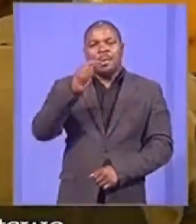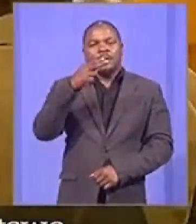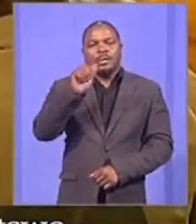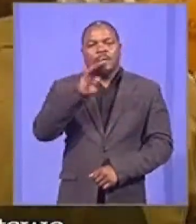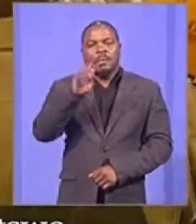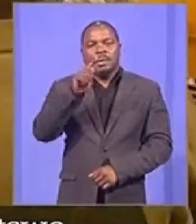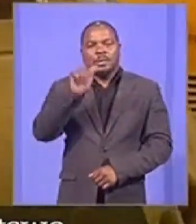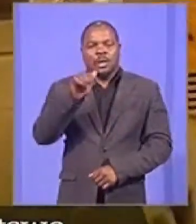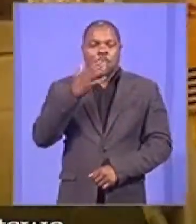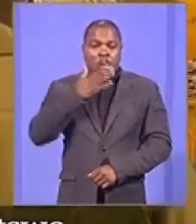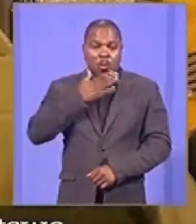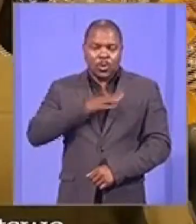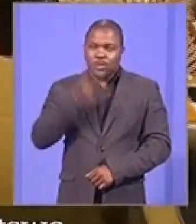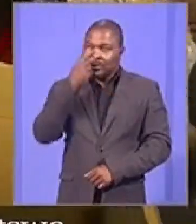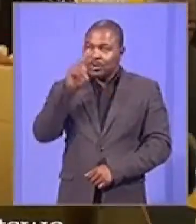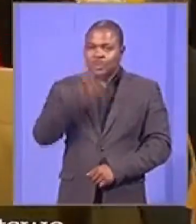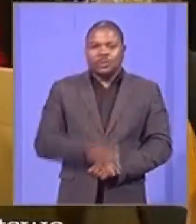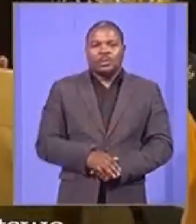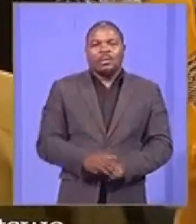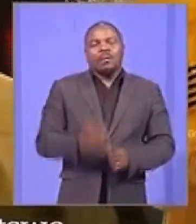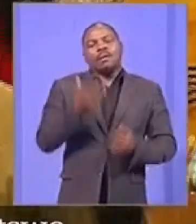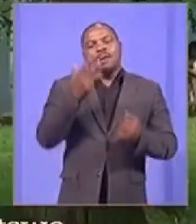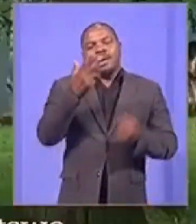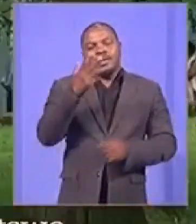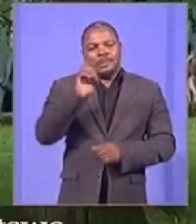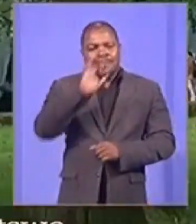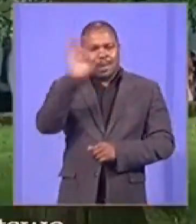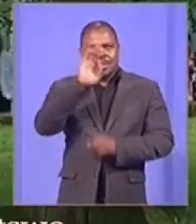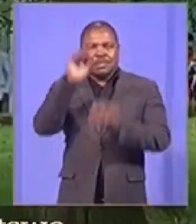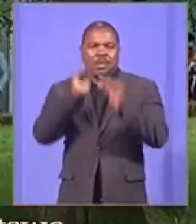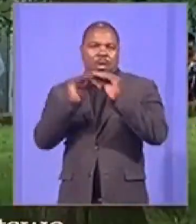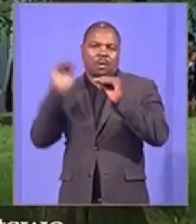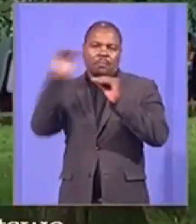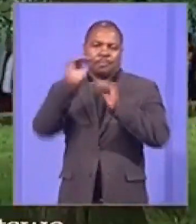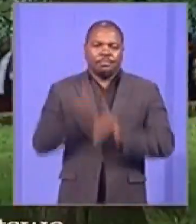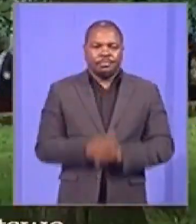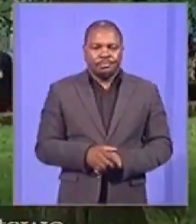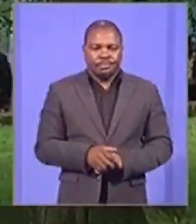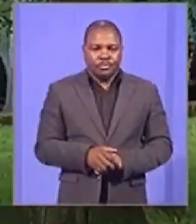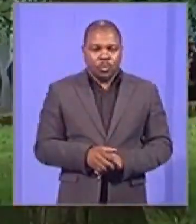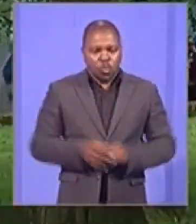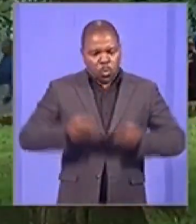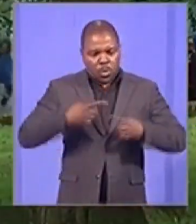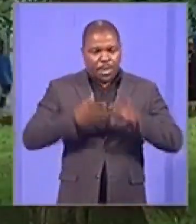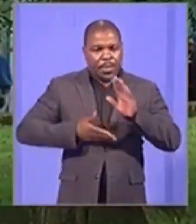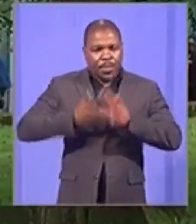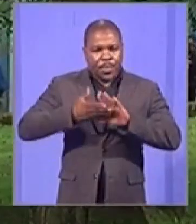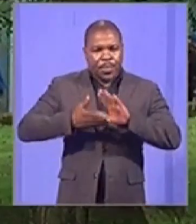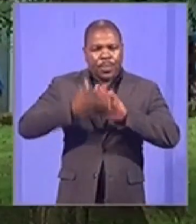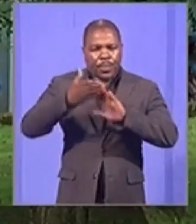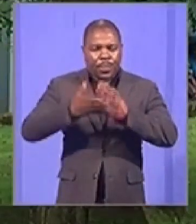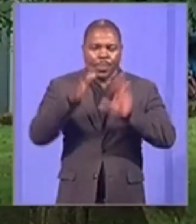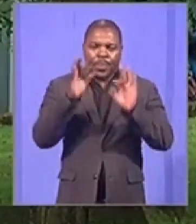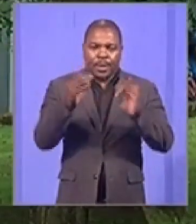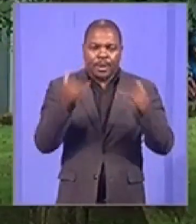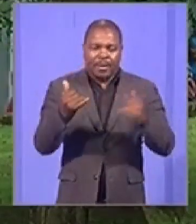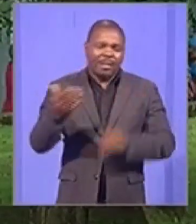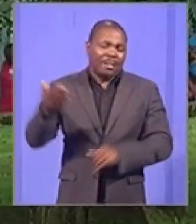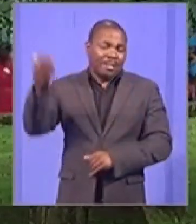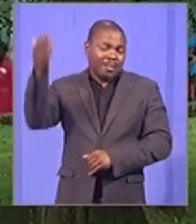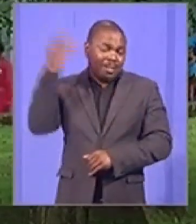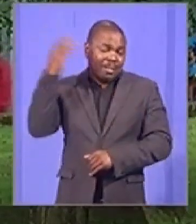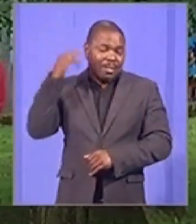ba fetile diperesente di feta 80. Leeto le la le re fihlisitse mo re nyaka go ya gona re